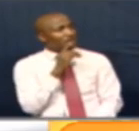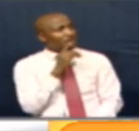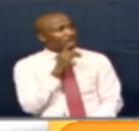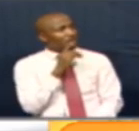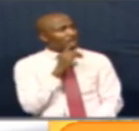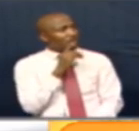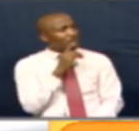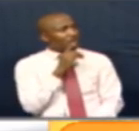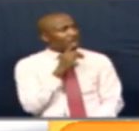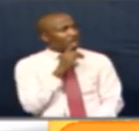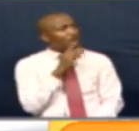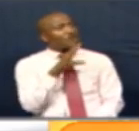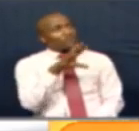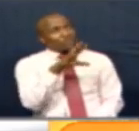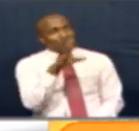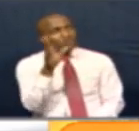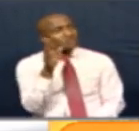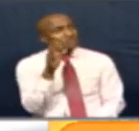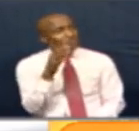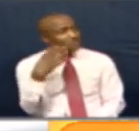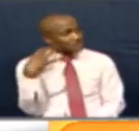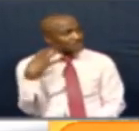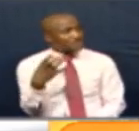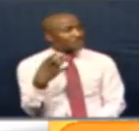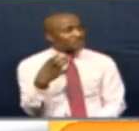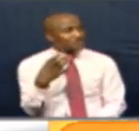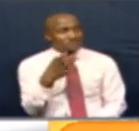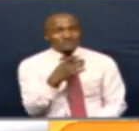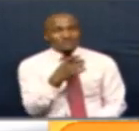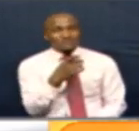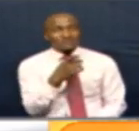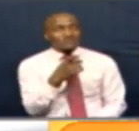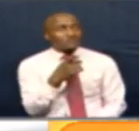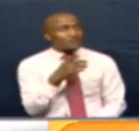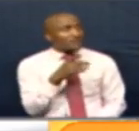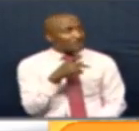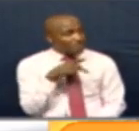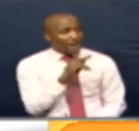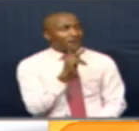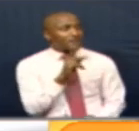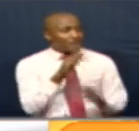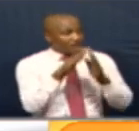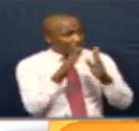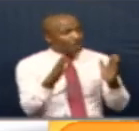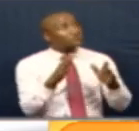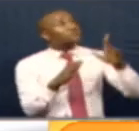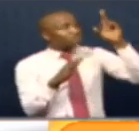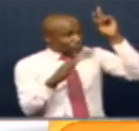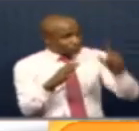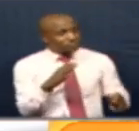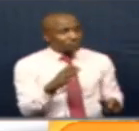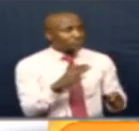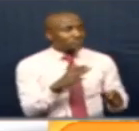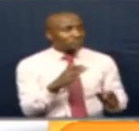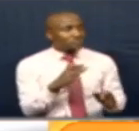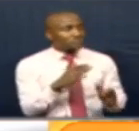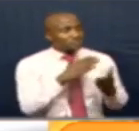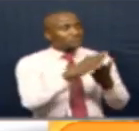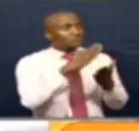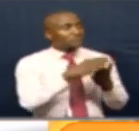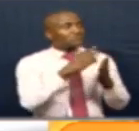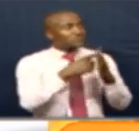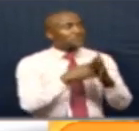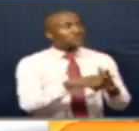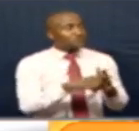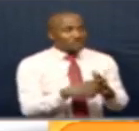those with the money buying. You know, those are the concerns that the public have. They'll end up buying a whole block of housing, and those who are actually meant